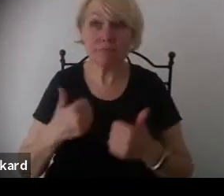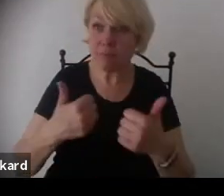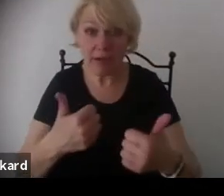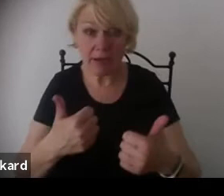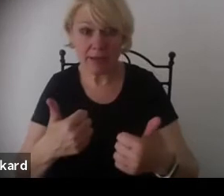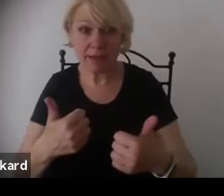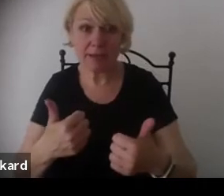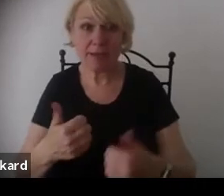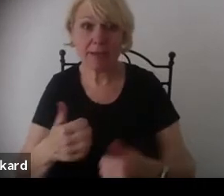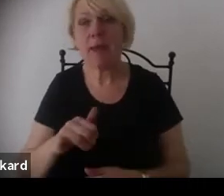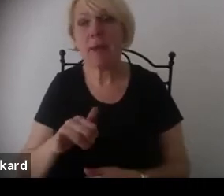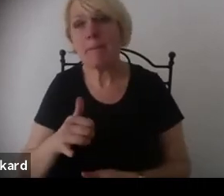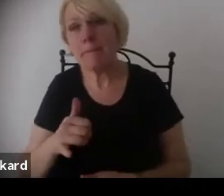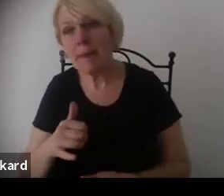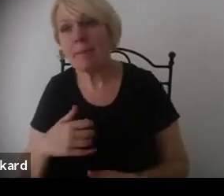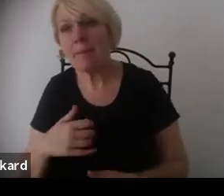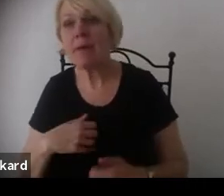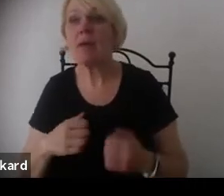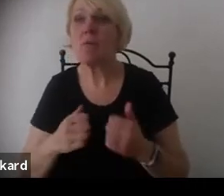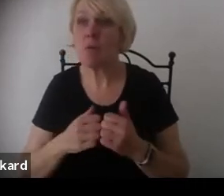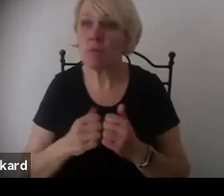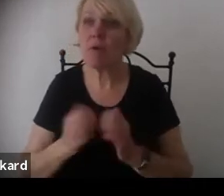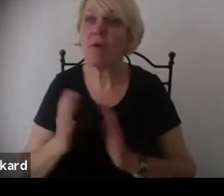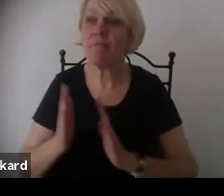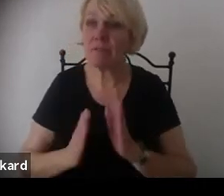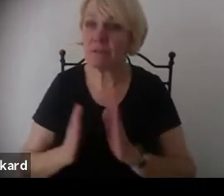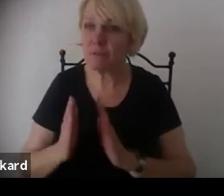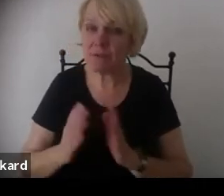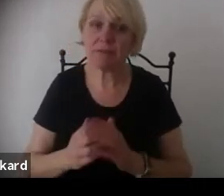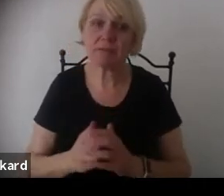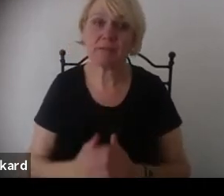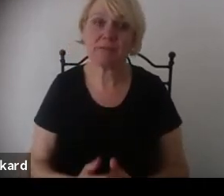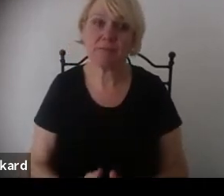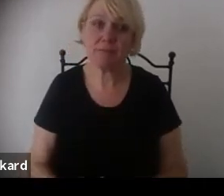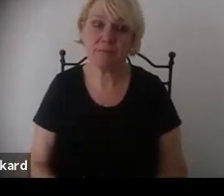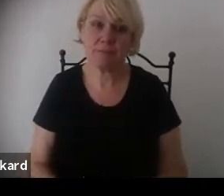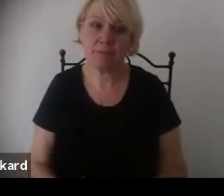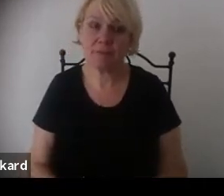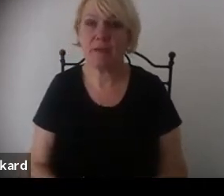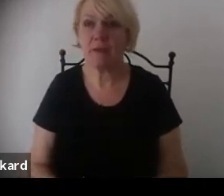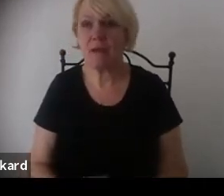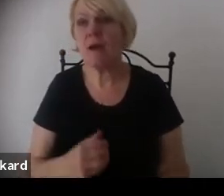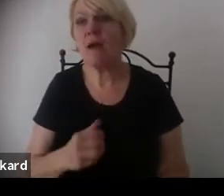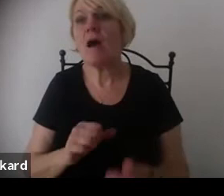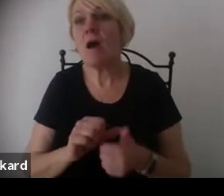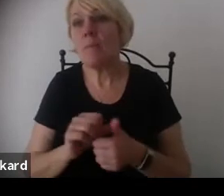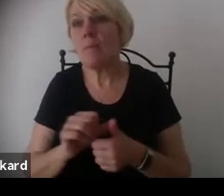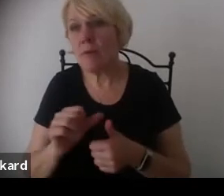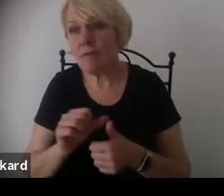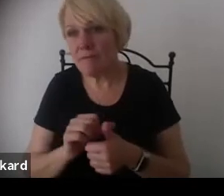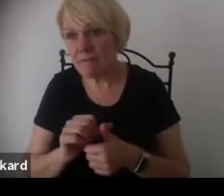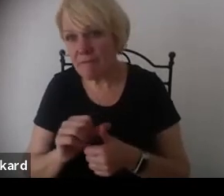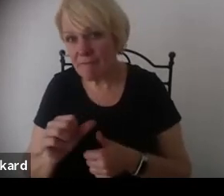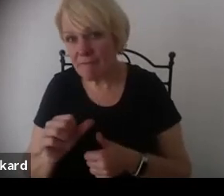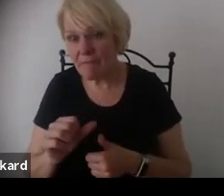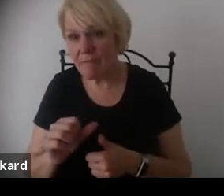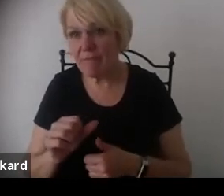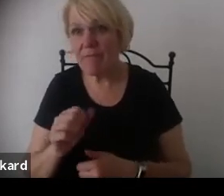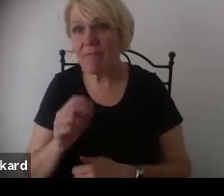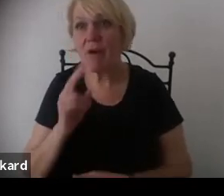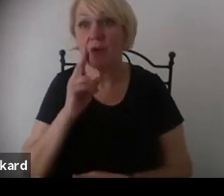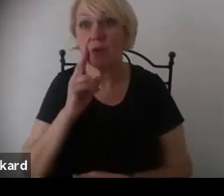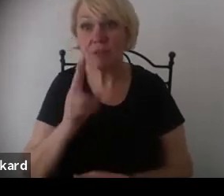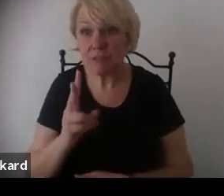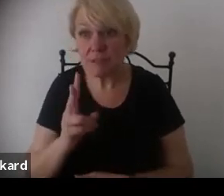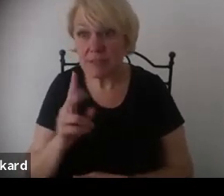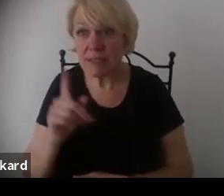it may be appropriate for us to continue to do that. Obviously, our preferred choice is to come and see people face to face,